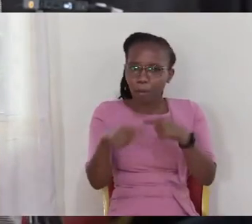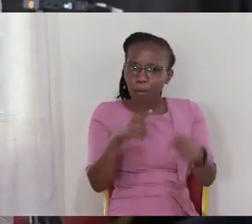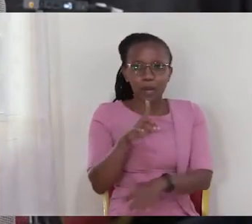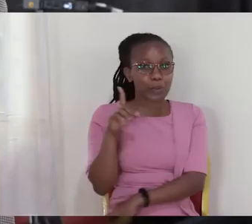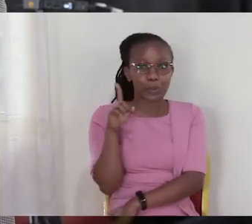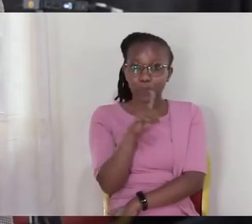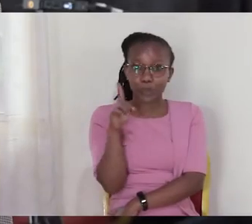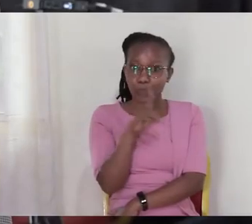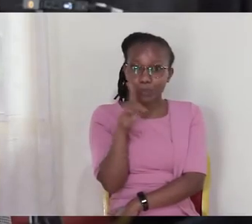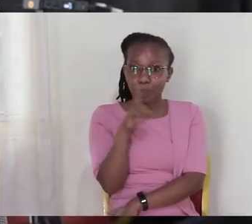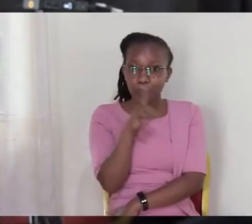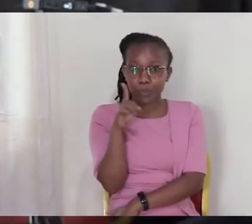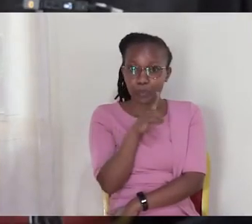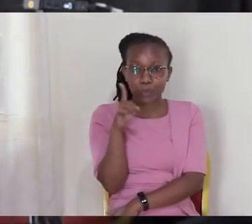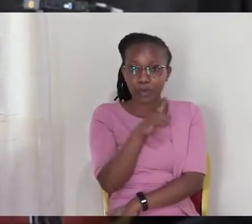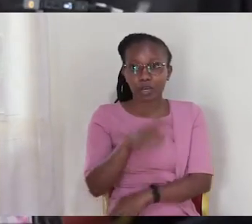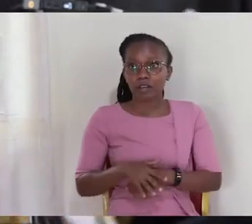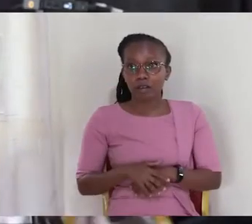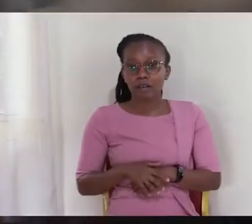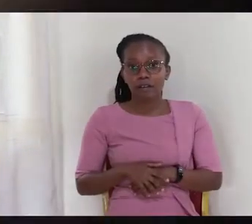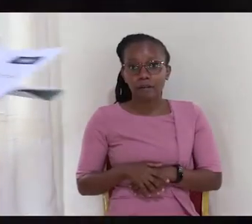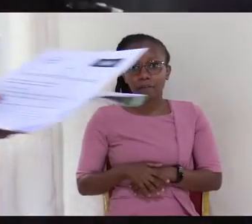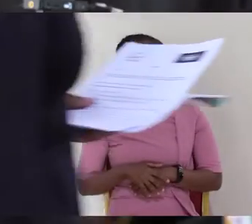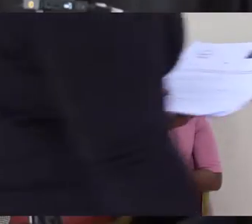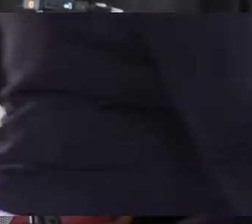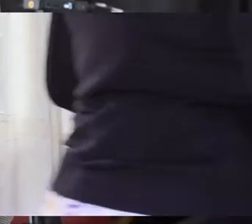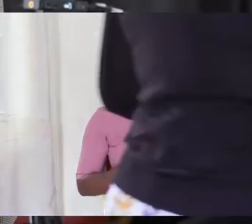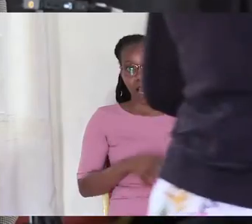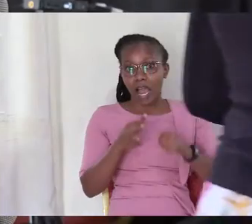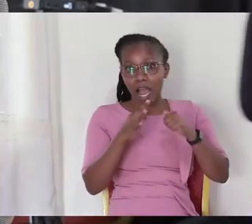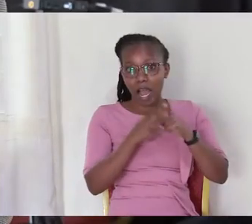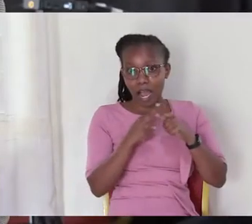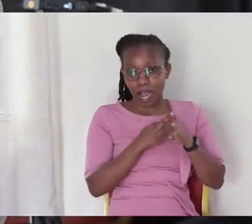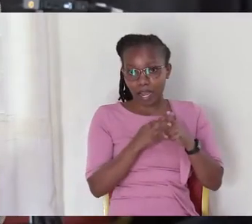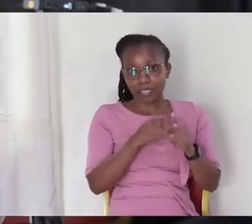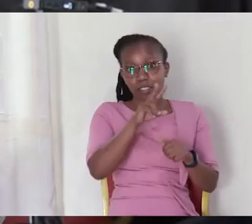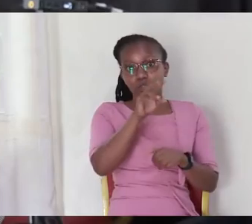are moving towards the August 9th, 2022 elections.